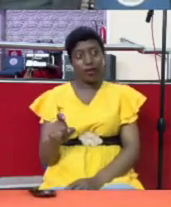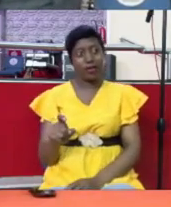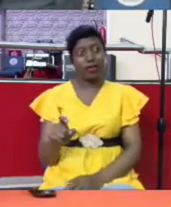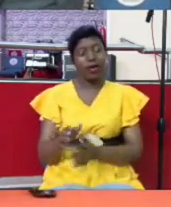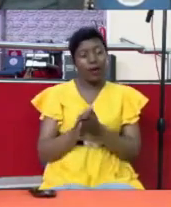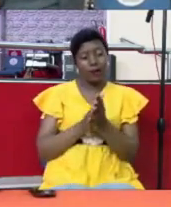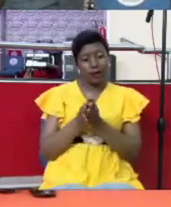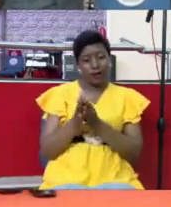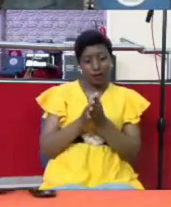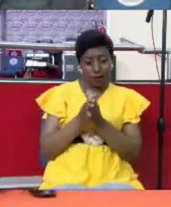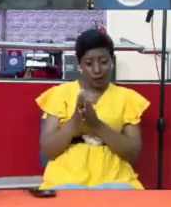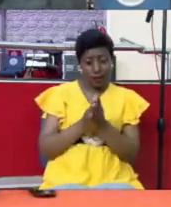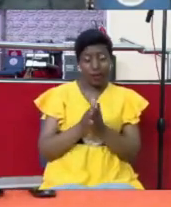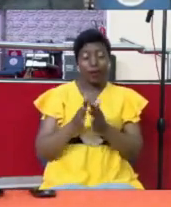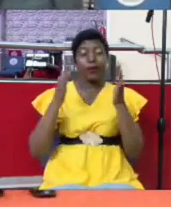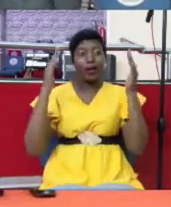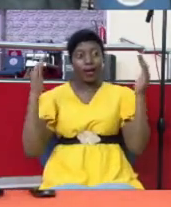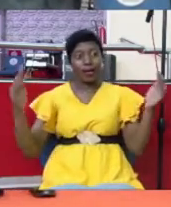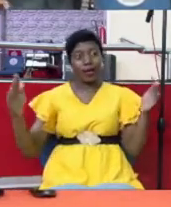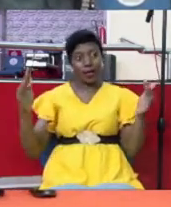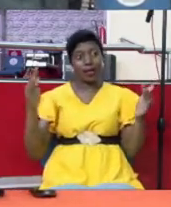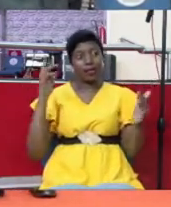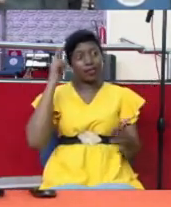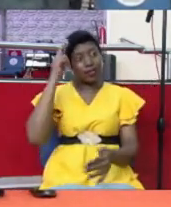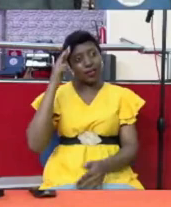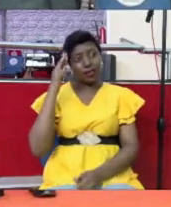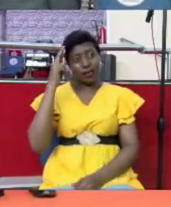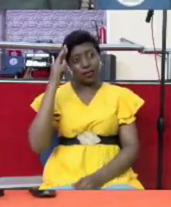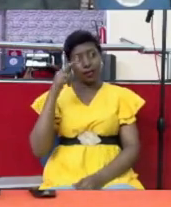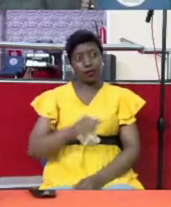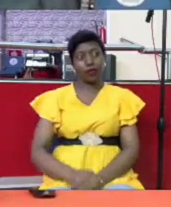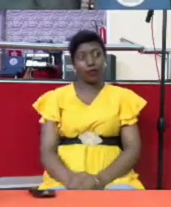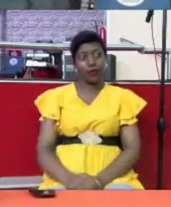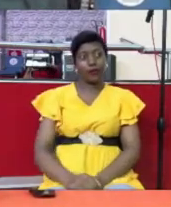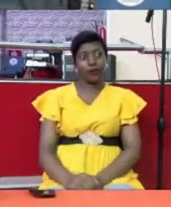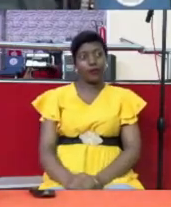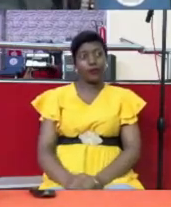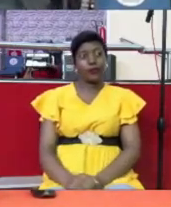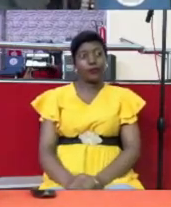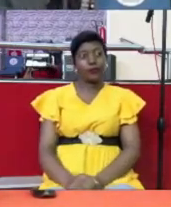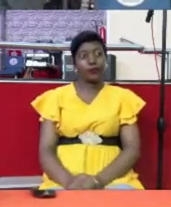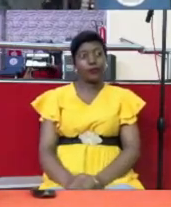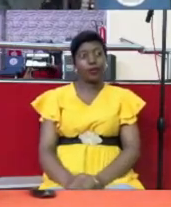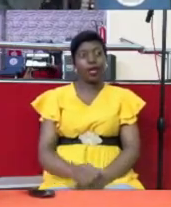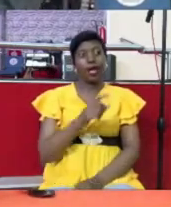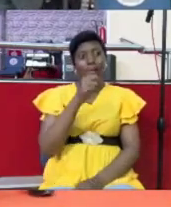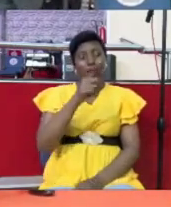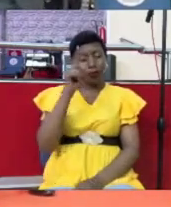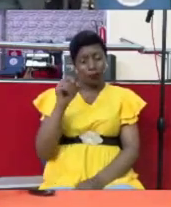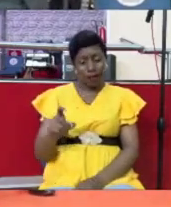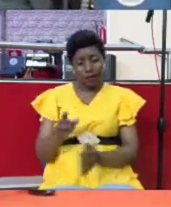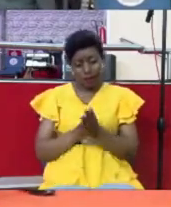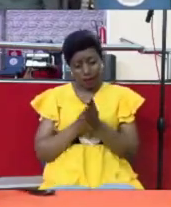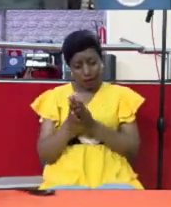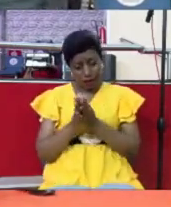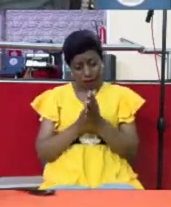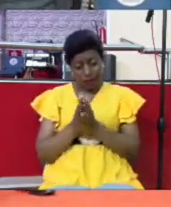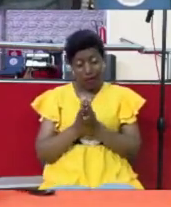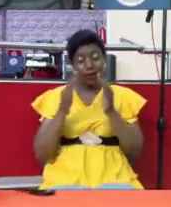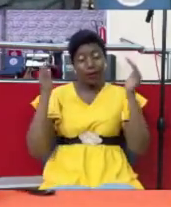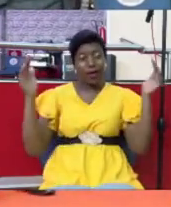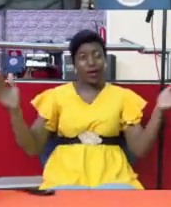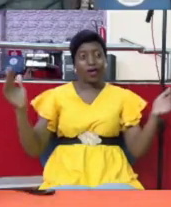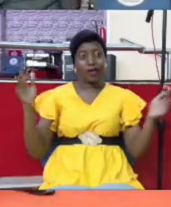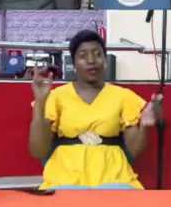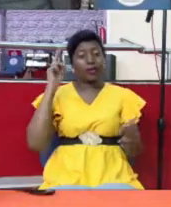a greater cause. Na lazima ukaweze kutiwa moyo na shughuli iliyo kubwa. You must be captivated by a greater cause. Lazima